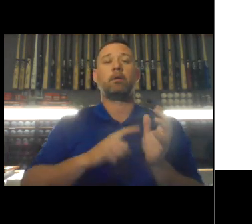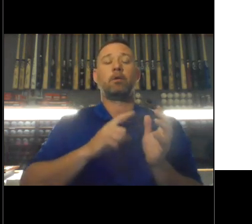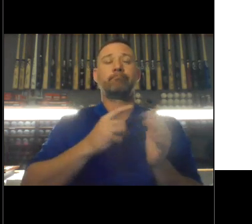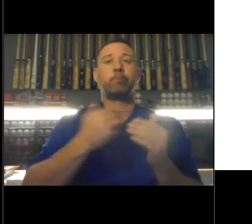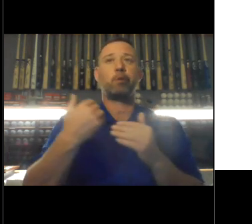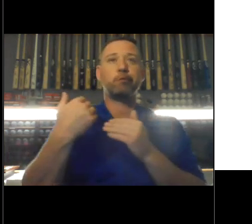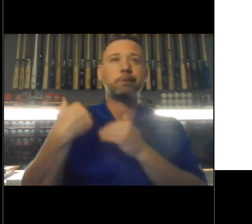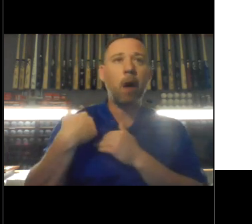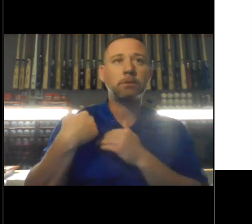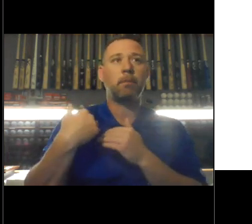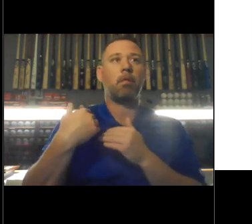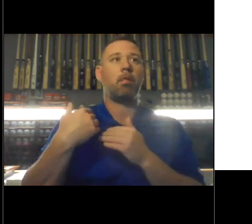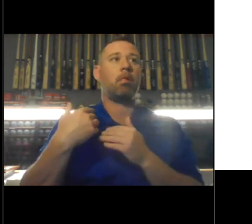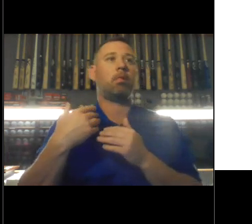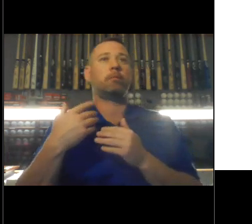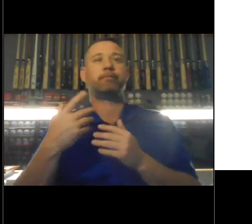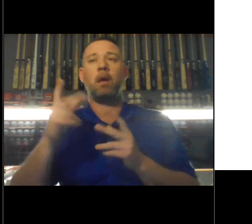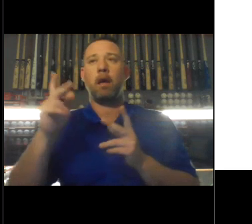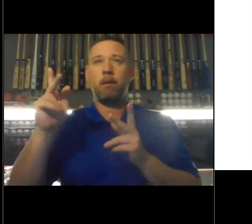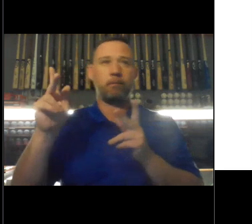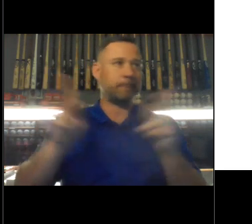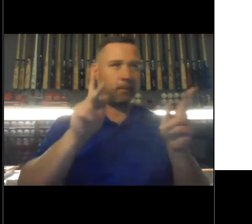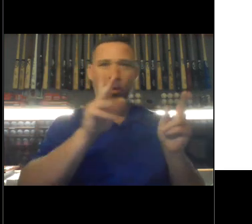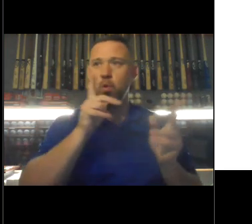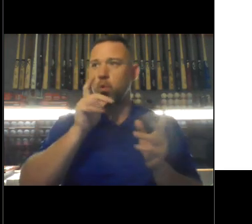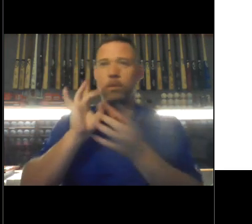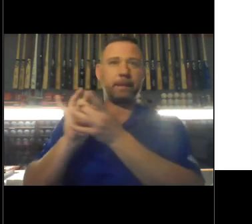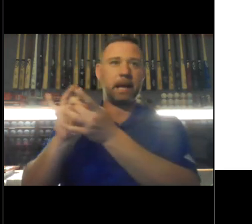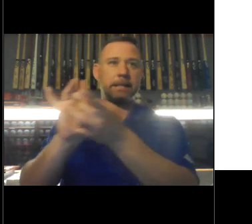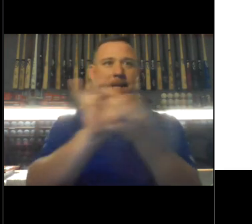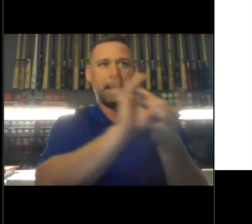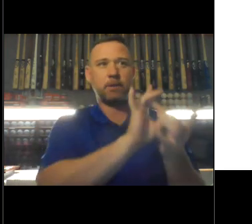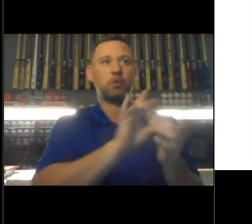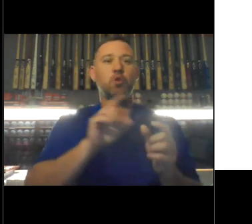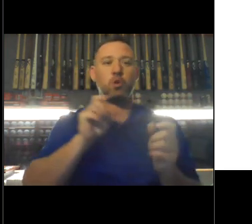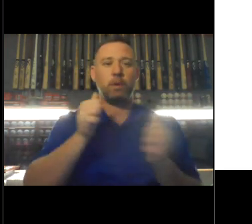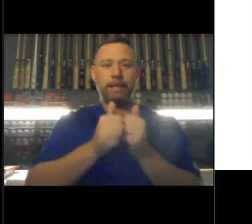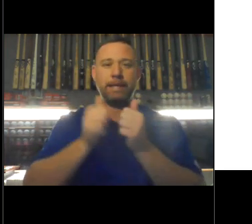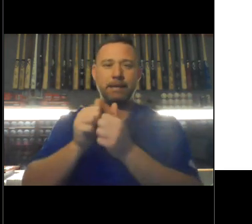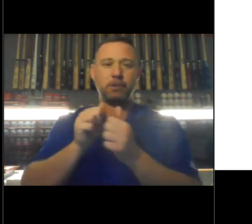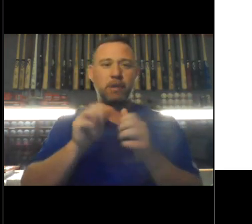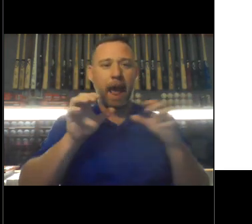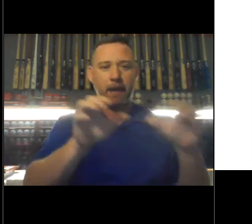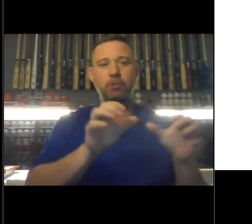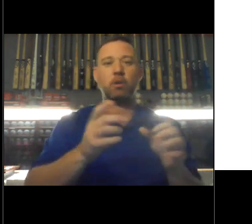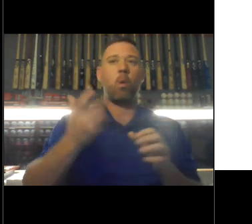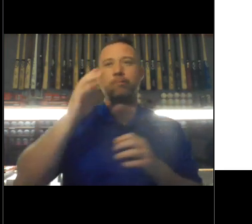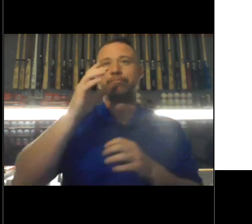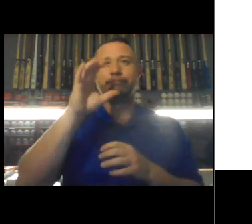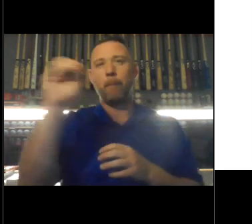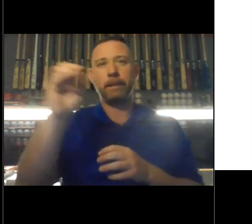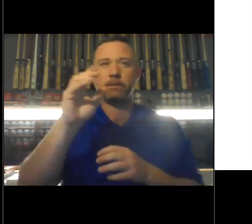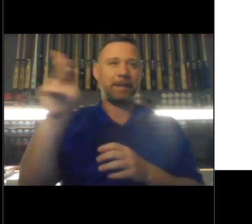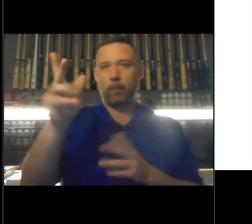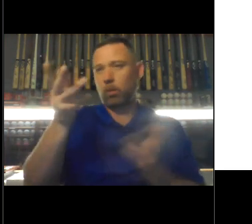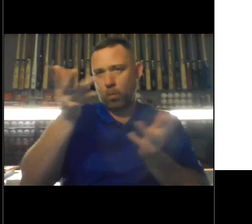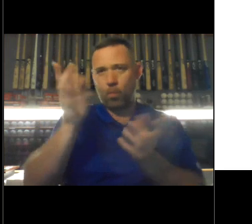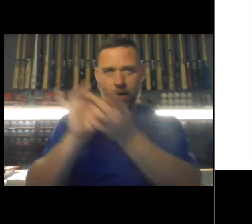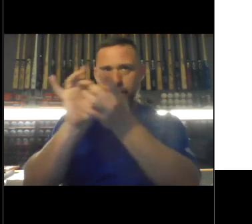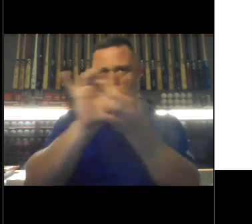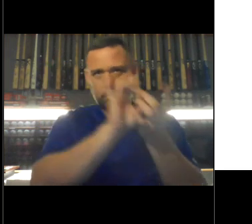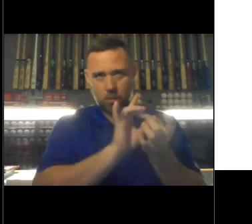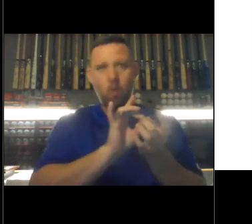responsible entities, that would be tied to each one of the actions. And so some of the actions, would be